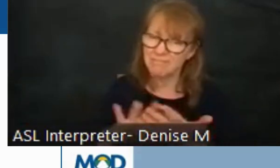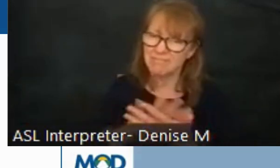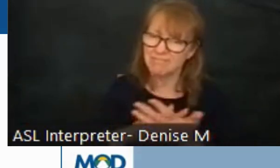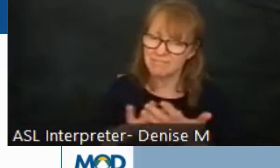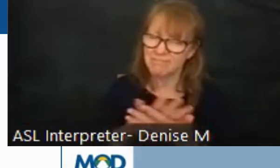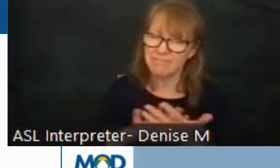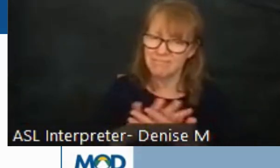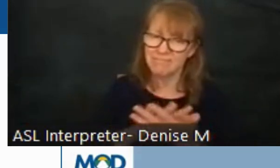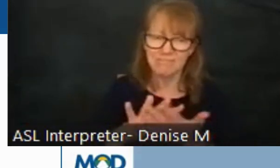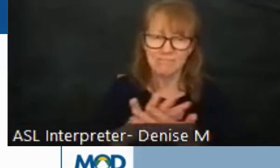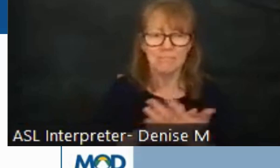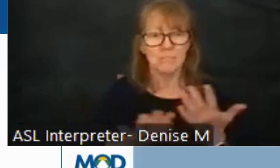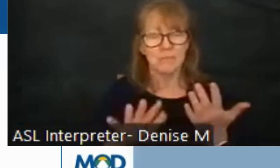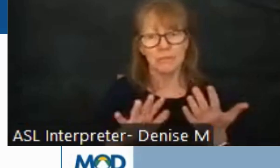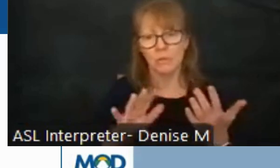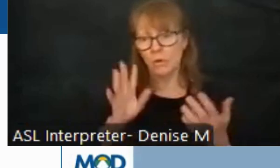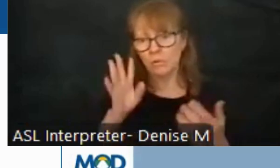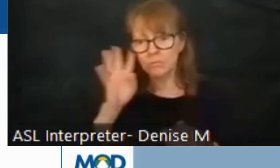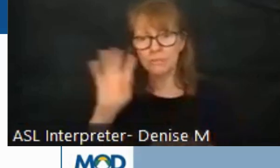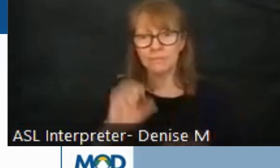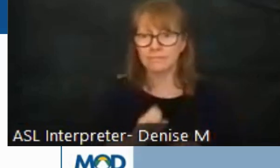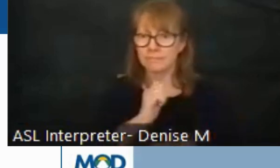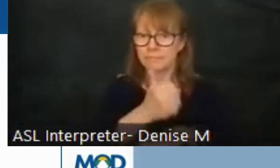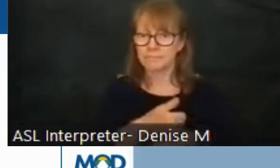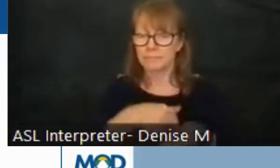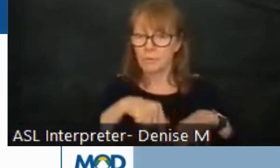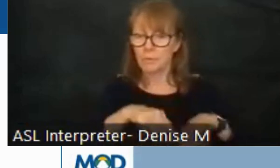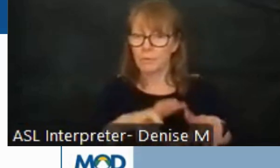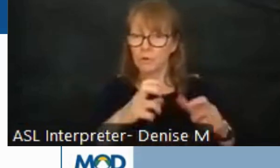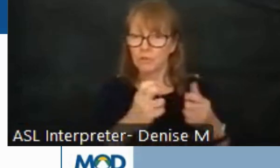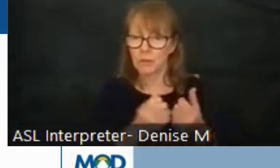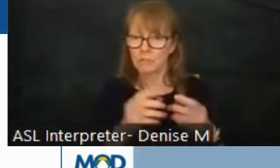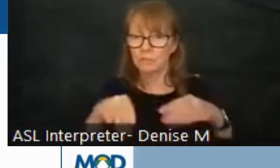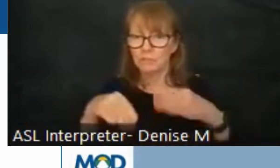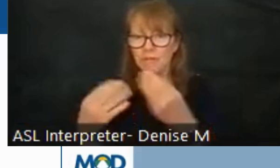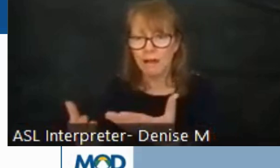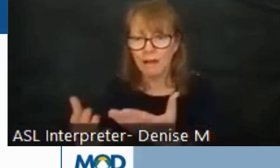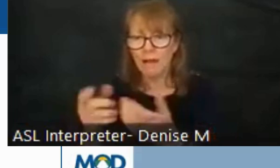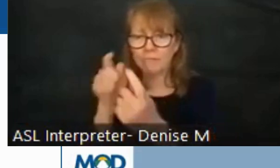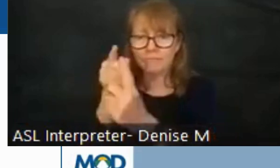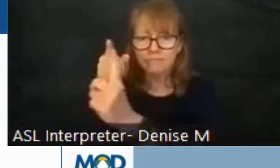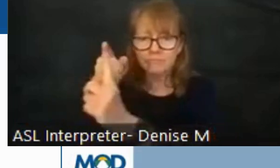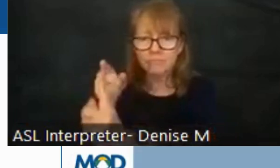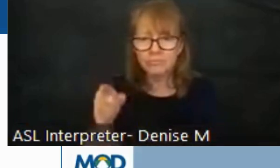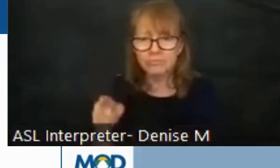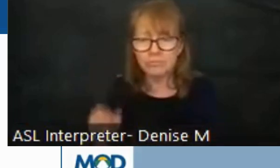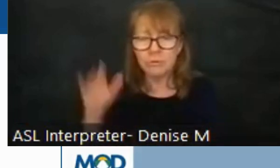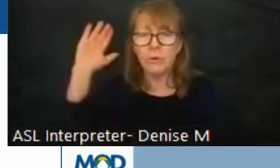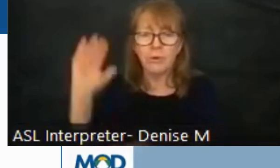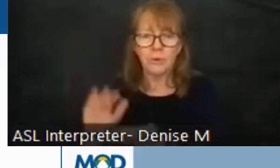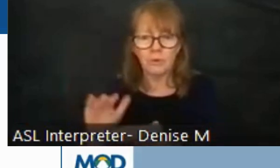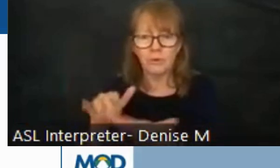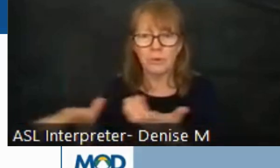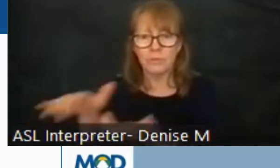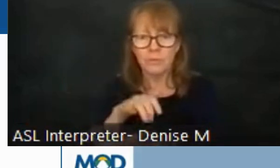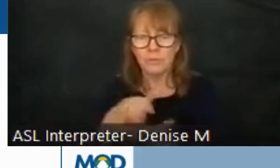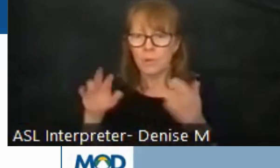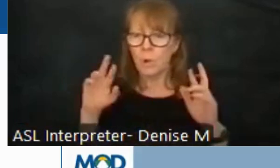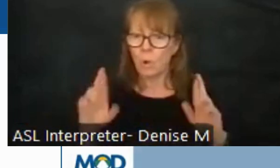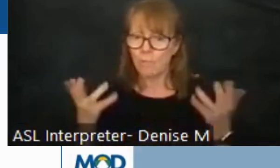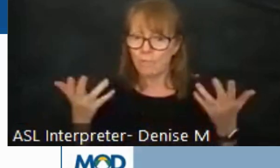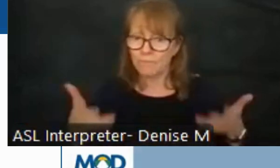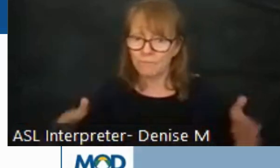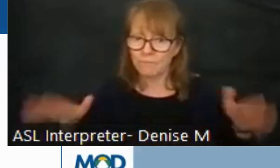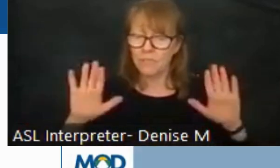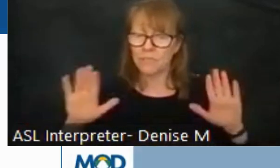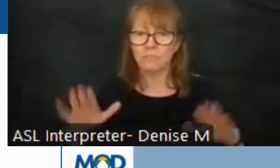of speaking to the particular things that people are often confused about. And we hope that by the end, you'll feel a little bit more confident with your knowledge